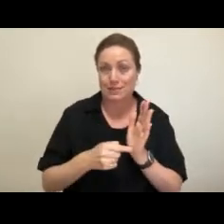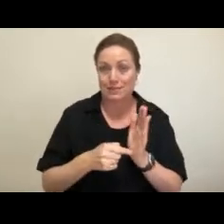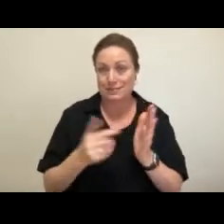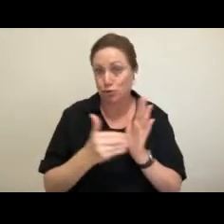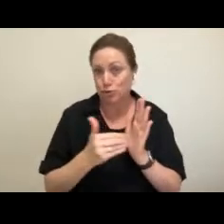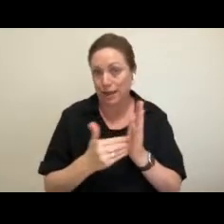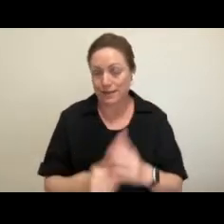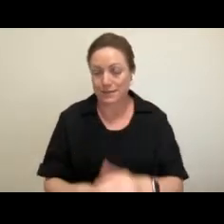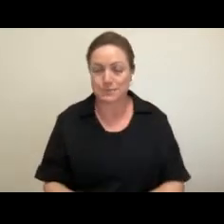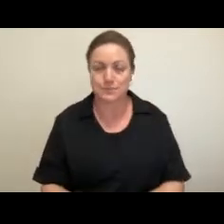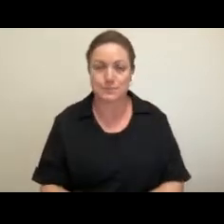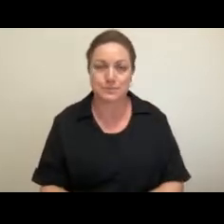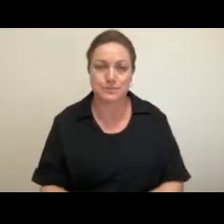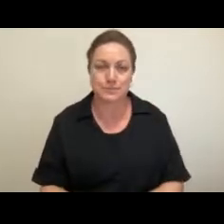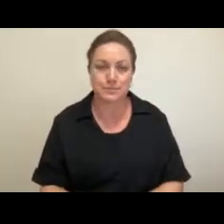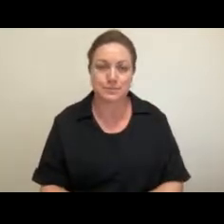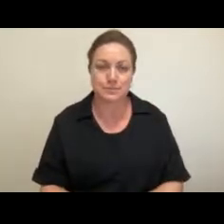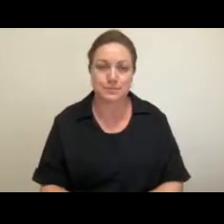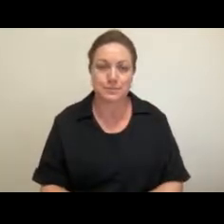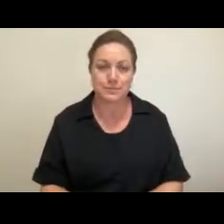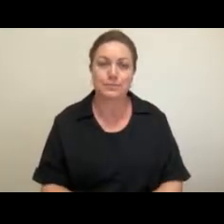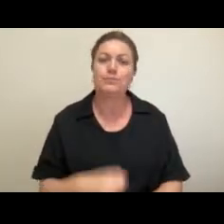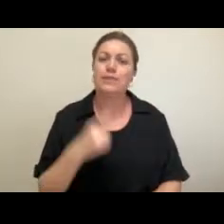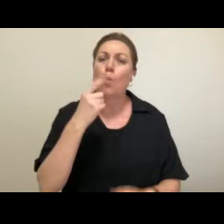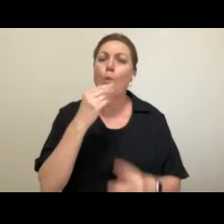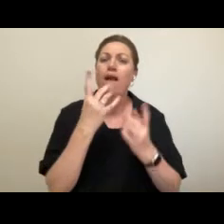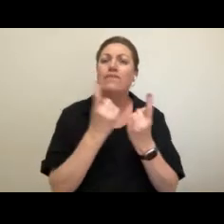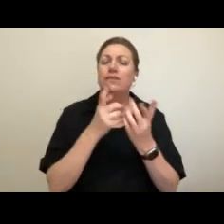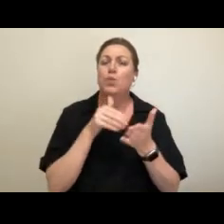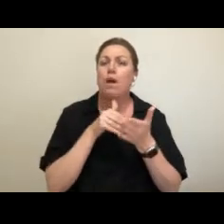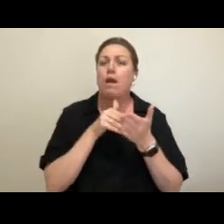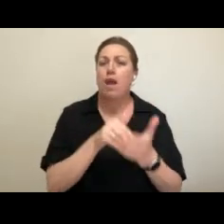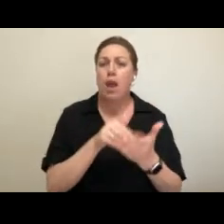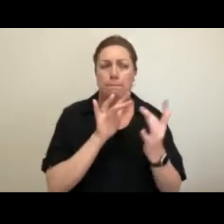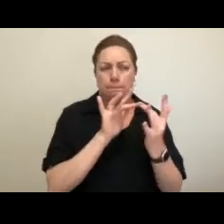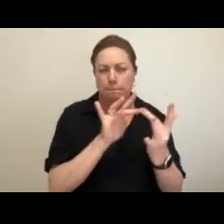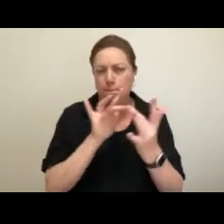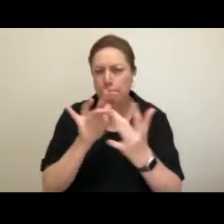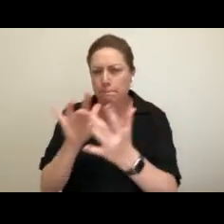of the things we're doing to help you connect with each other,